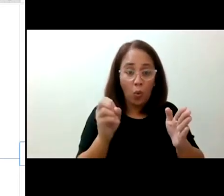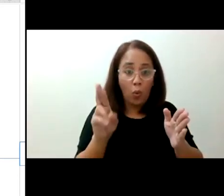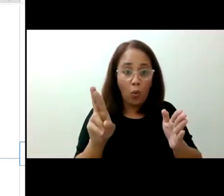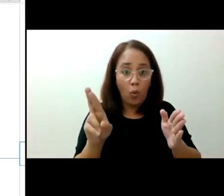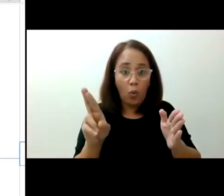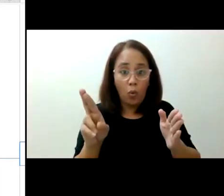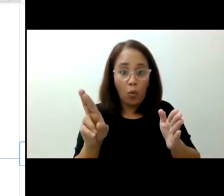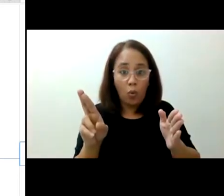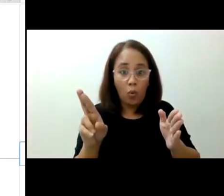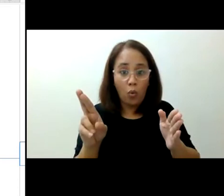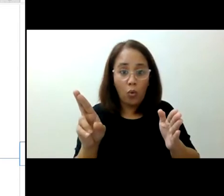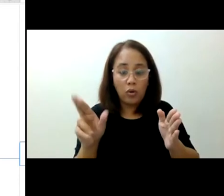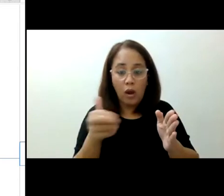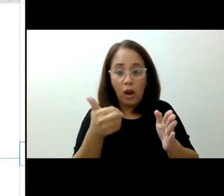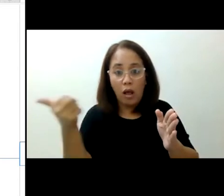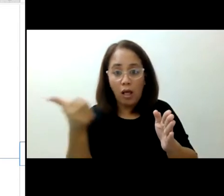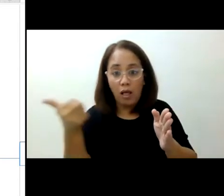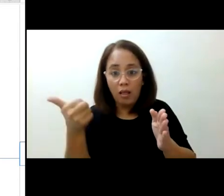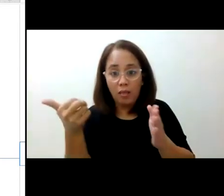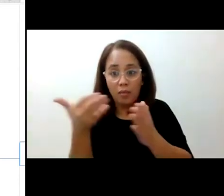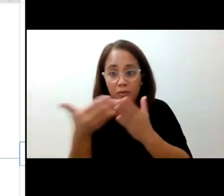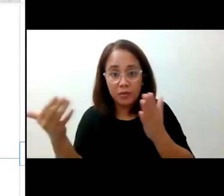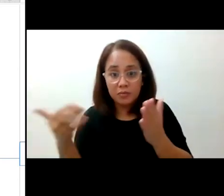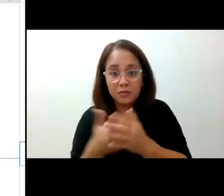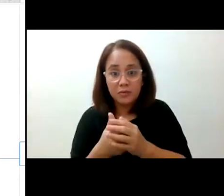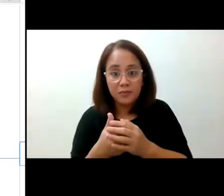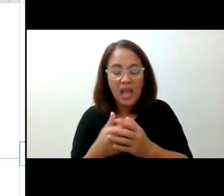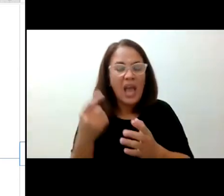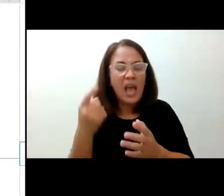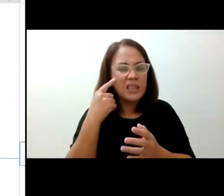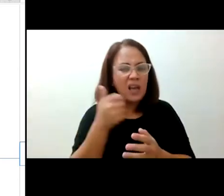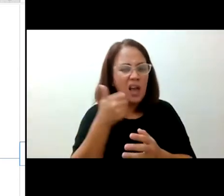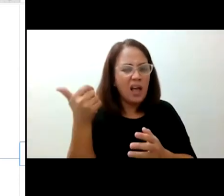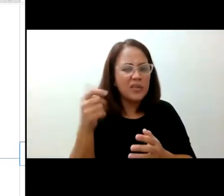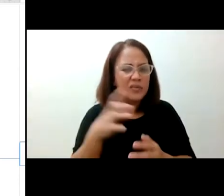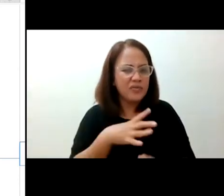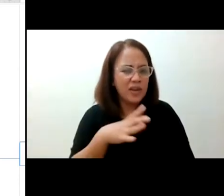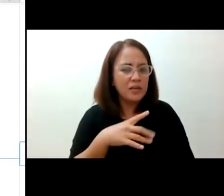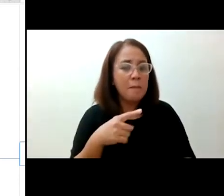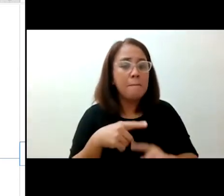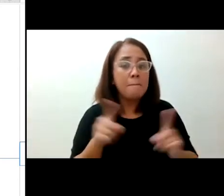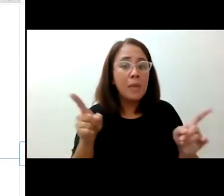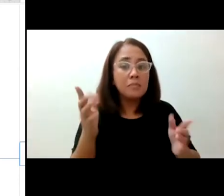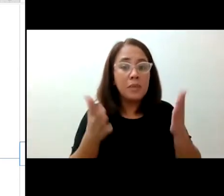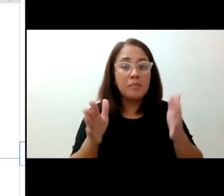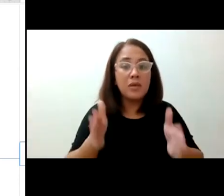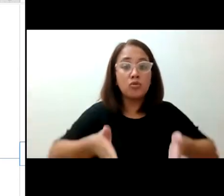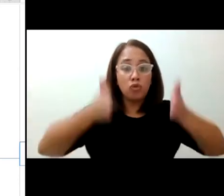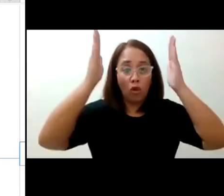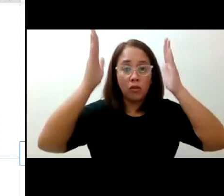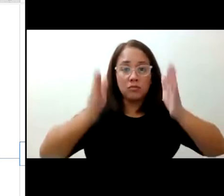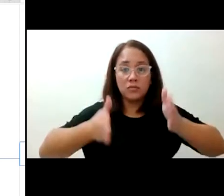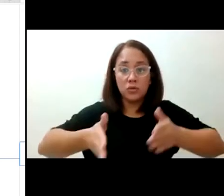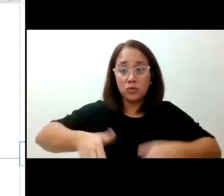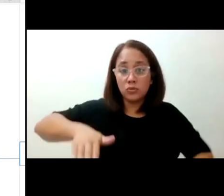other things. I think the other ones are okay. Just maybe tall.